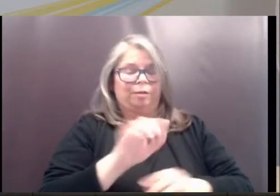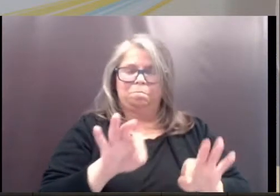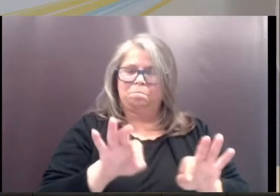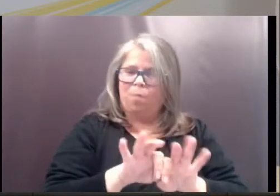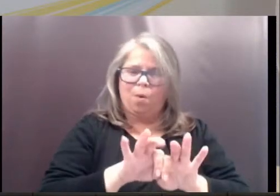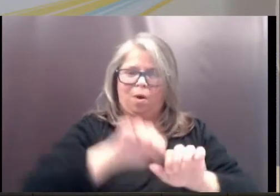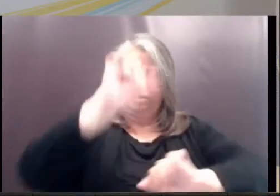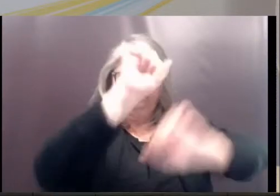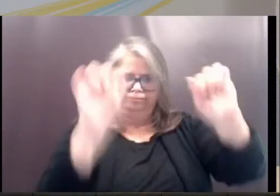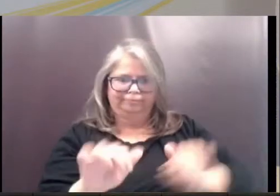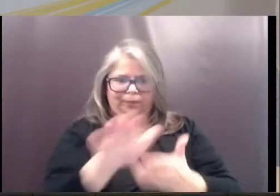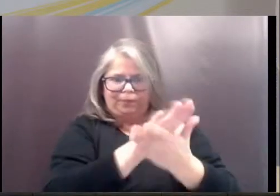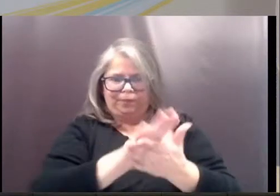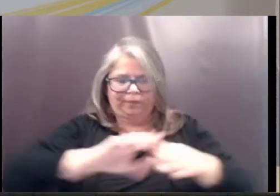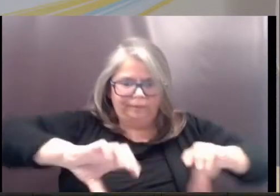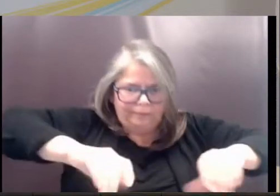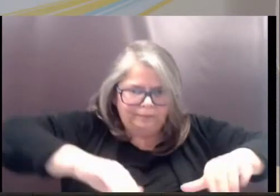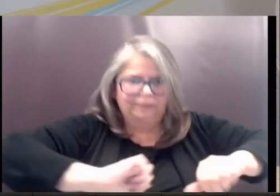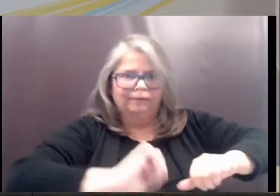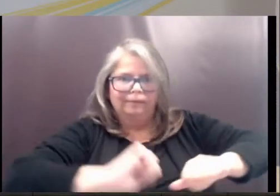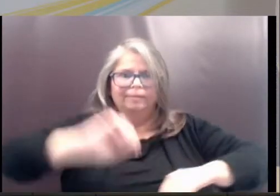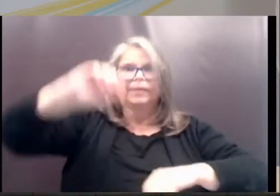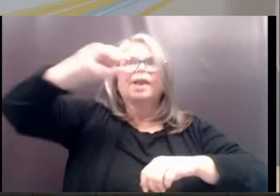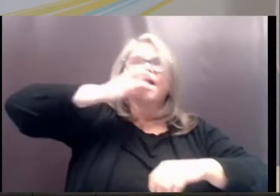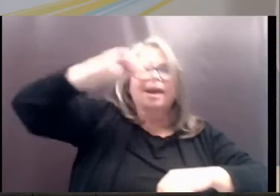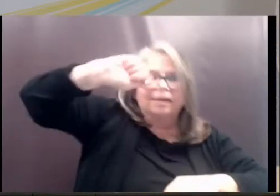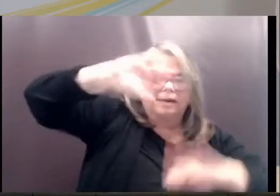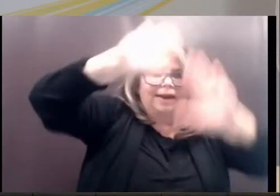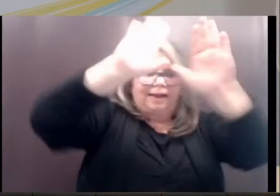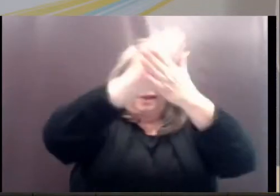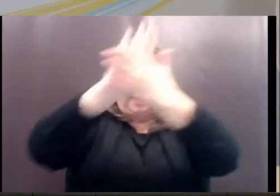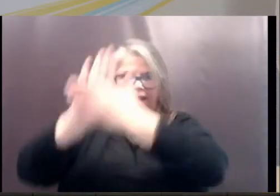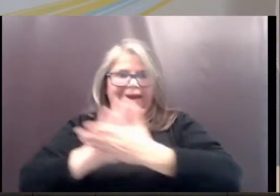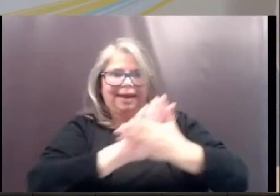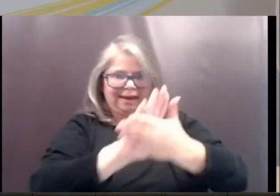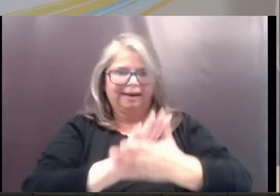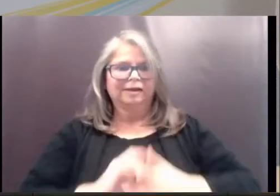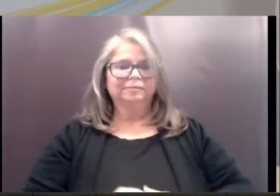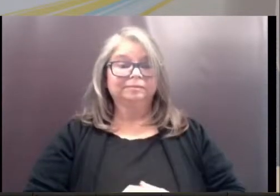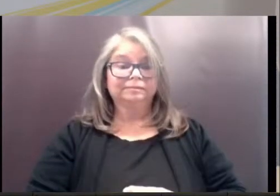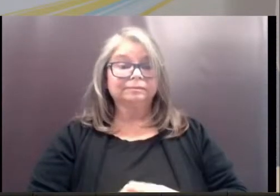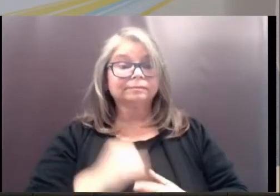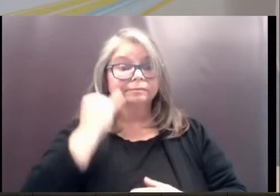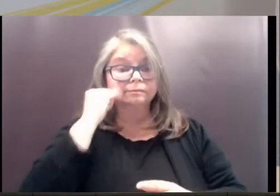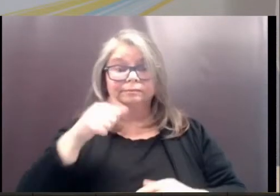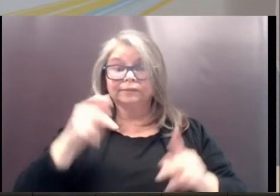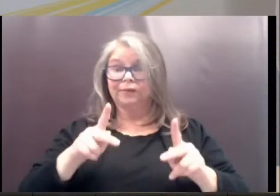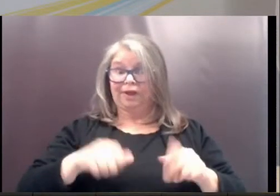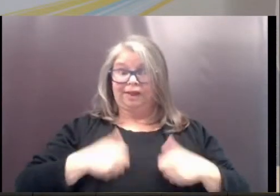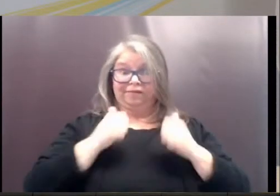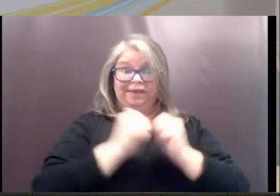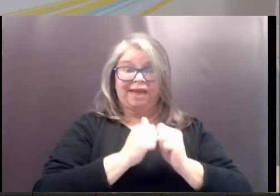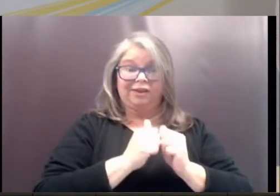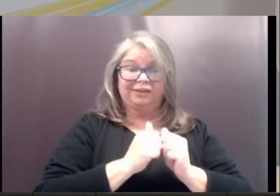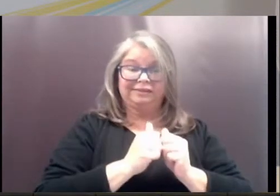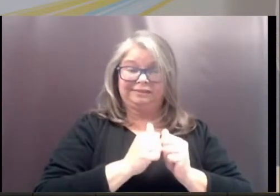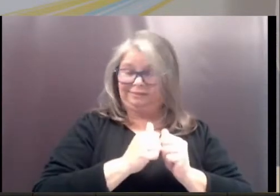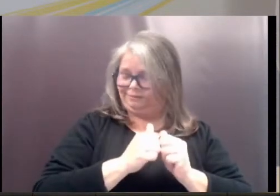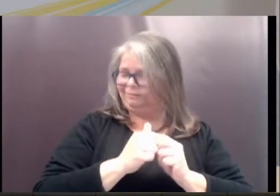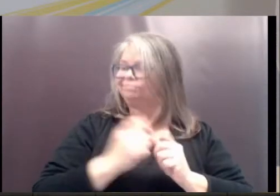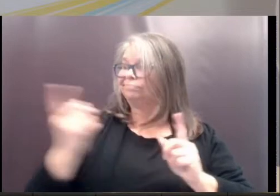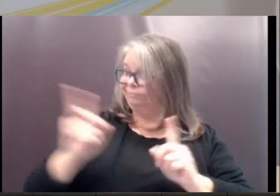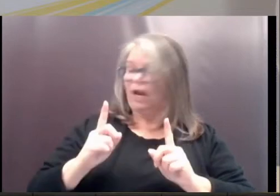switches. When self-isolating in a home with other people, you have to stay apart. You do not have meals together and you do